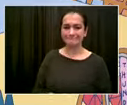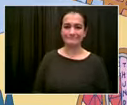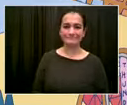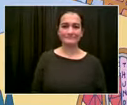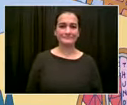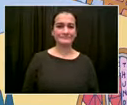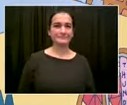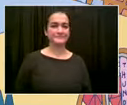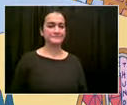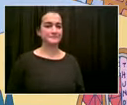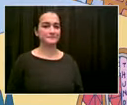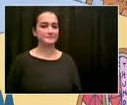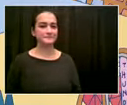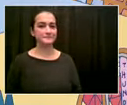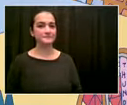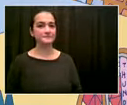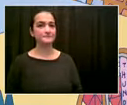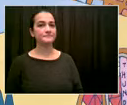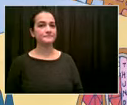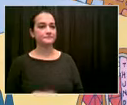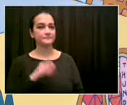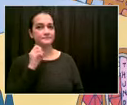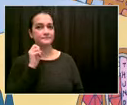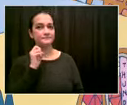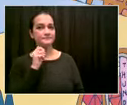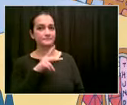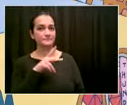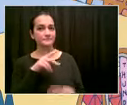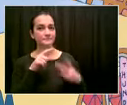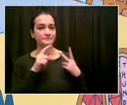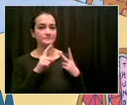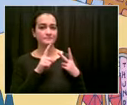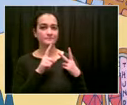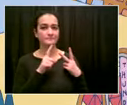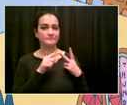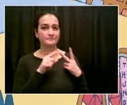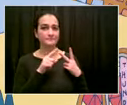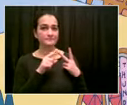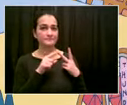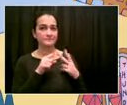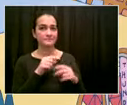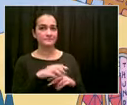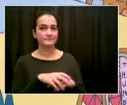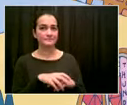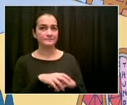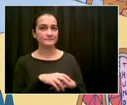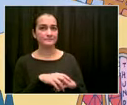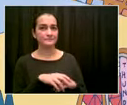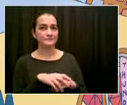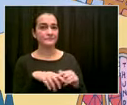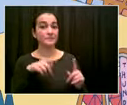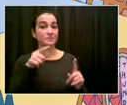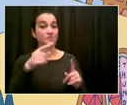So which is it then? Was this a campaign appearance, or is this an